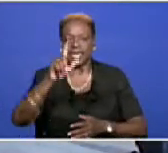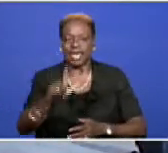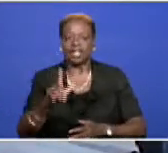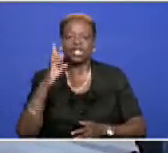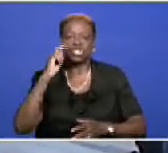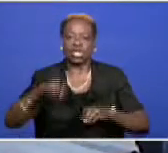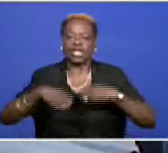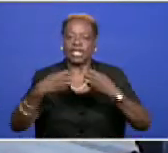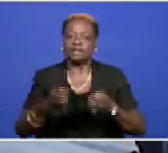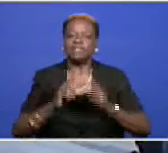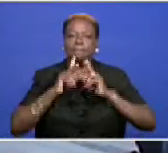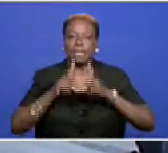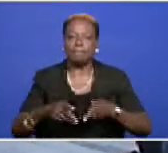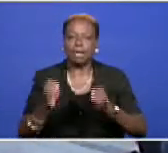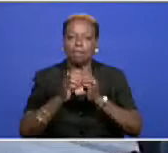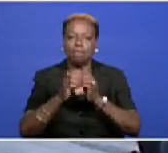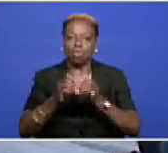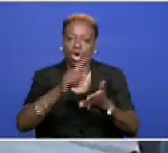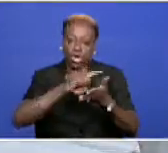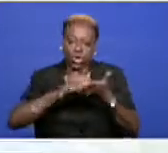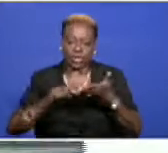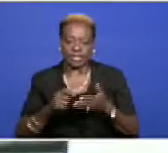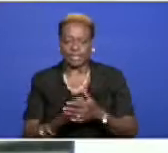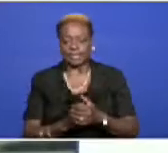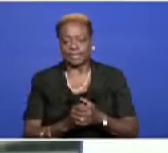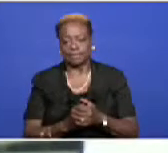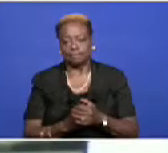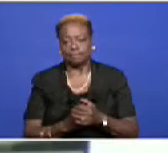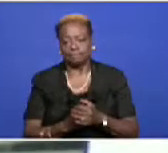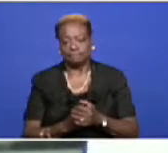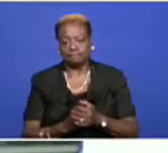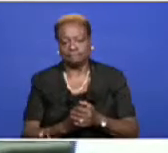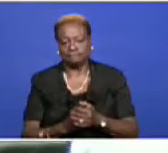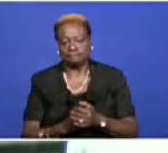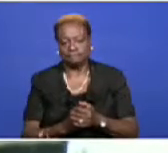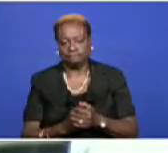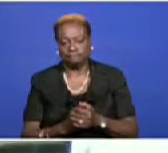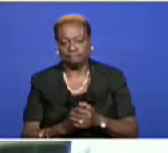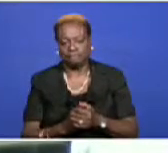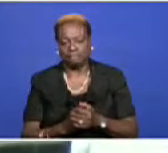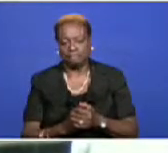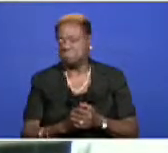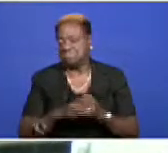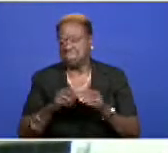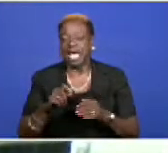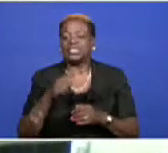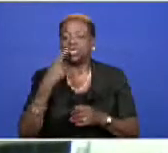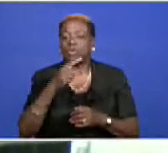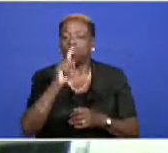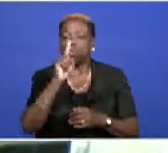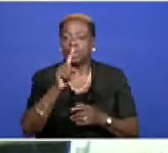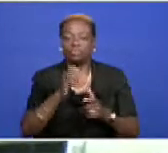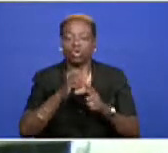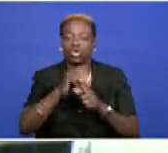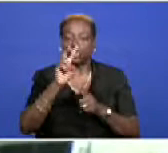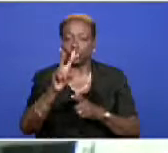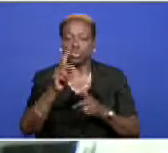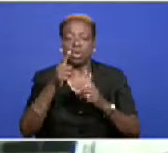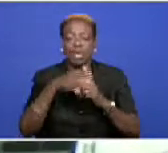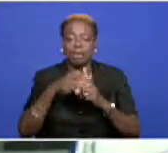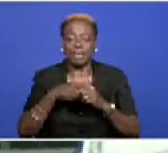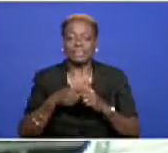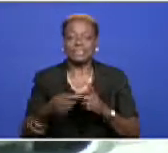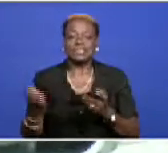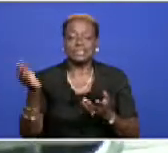the public more notice. I told you all a month, 2 months ago, that we're going to have to load